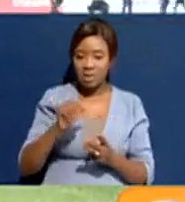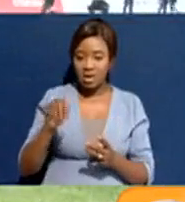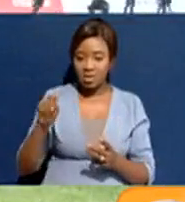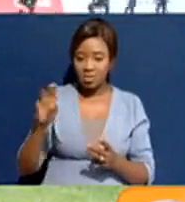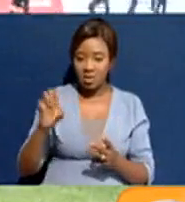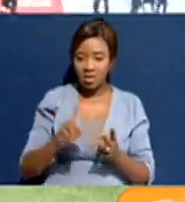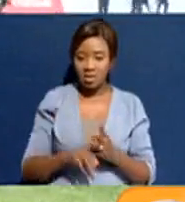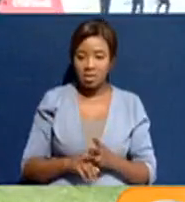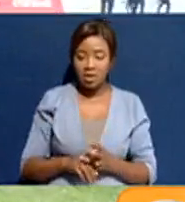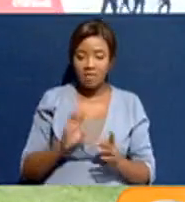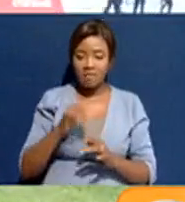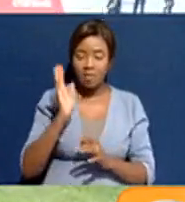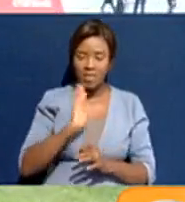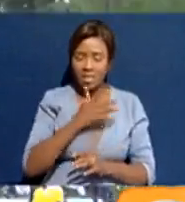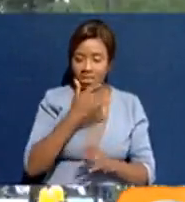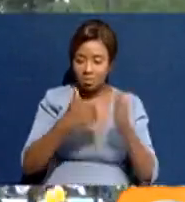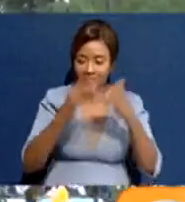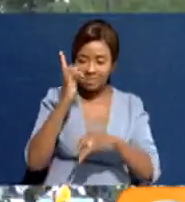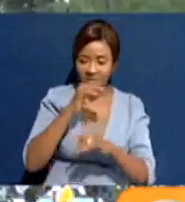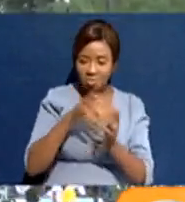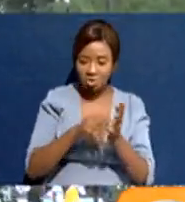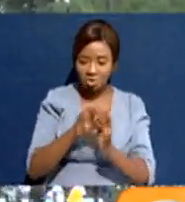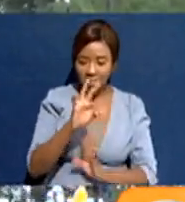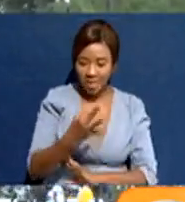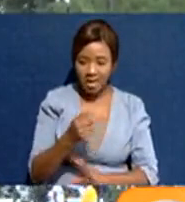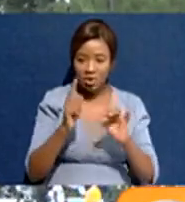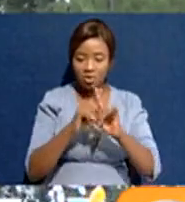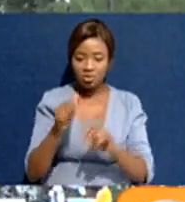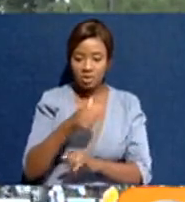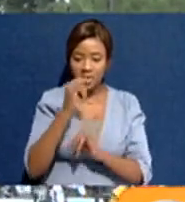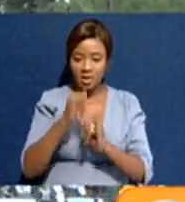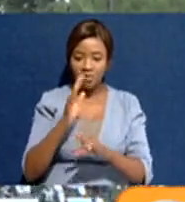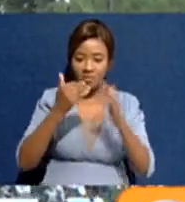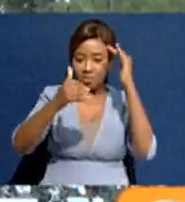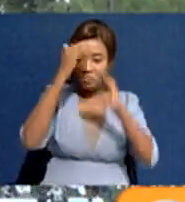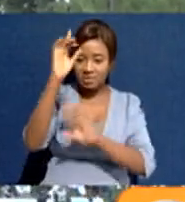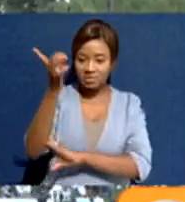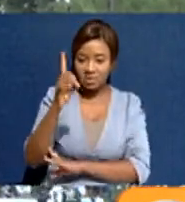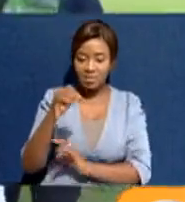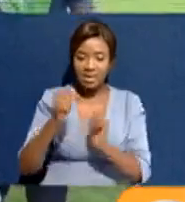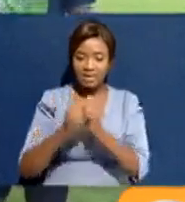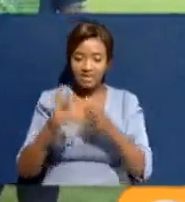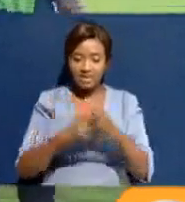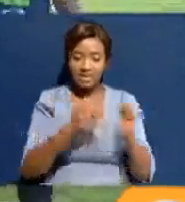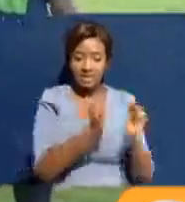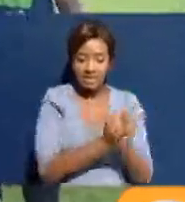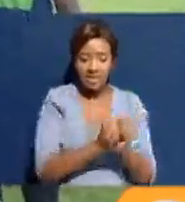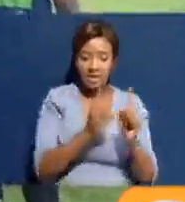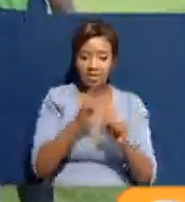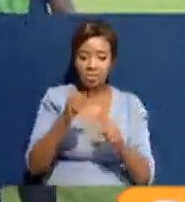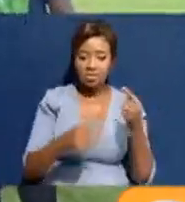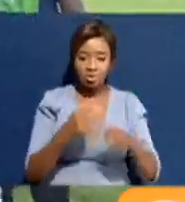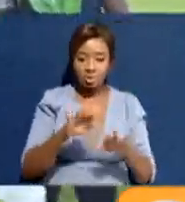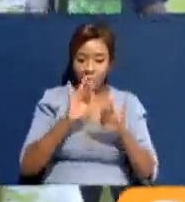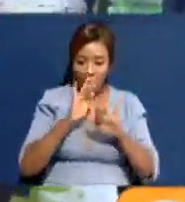from Kenyatta University finished third after edging out Mean Machine from the University of Nairobi 17-10. The season takes a